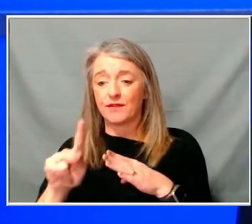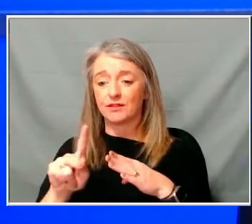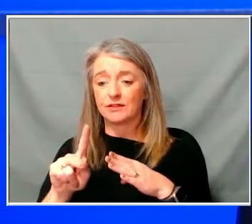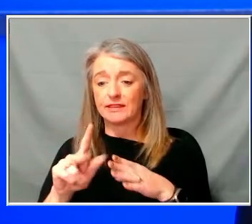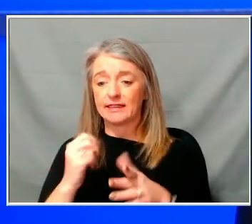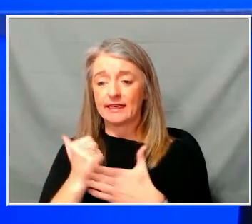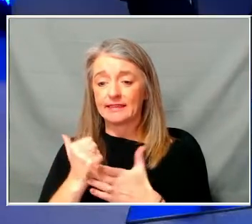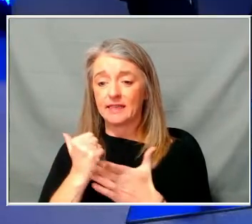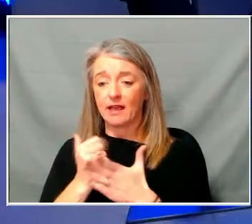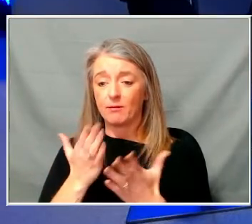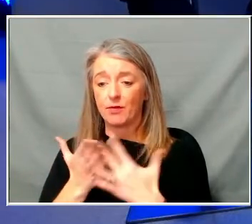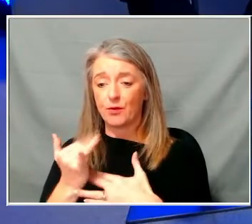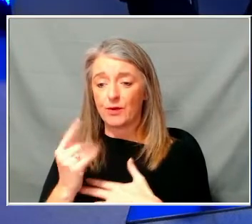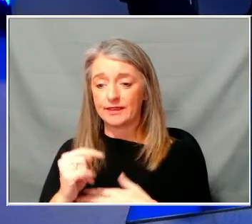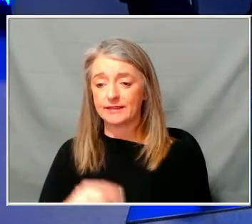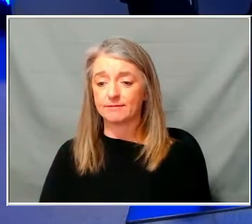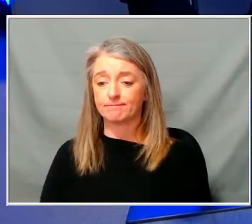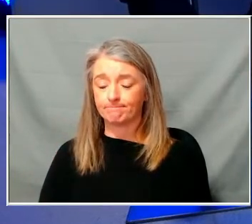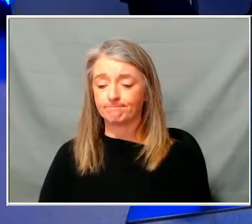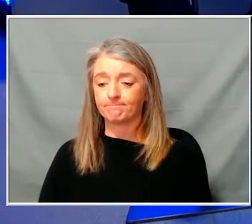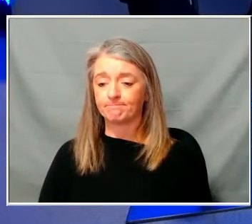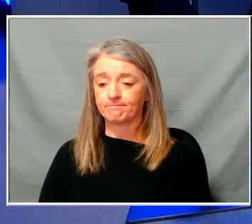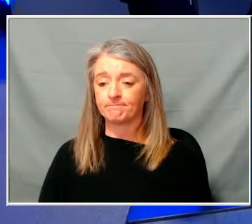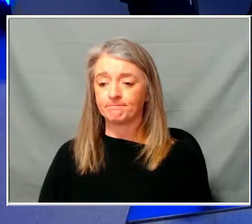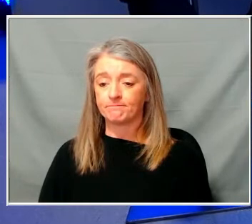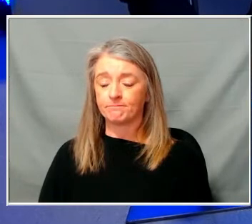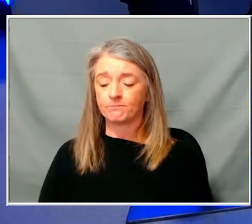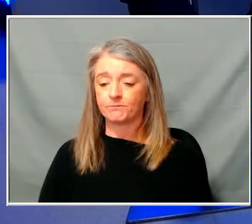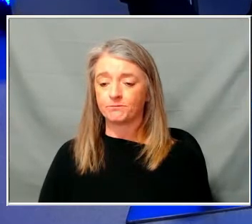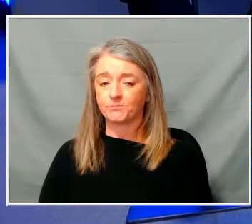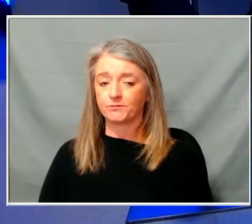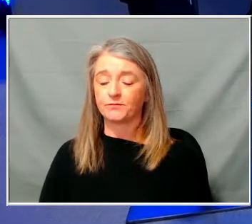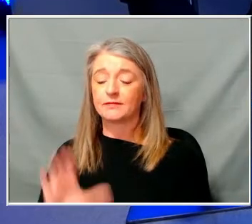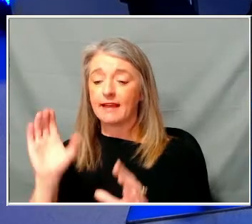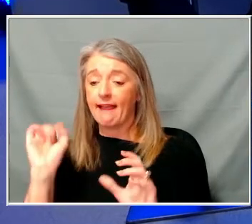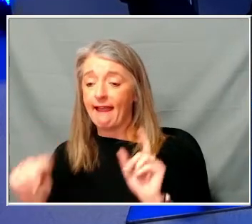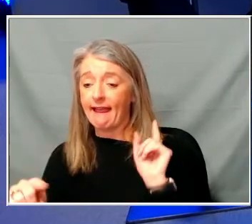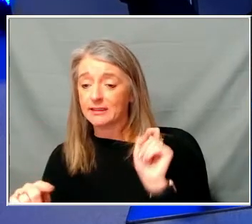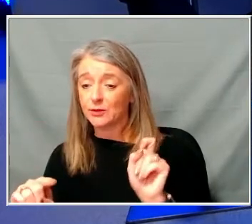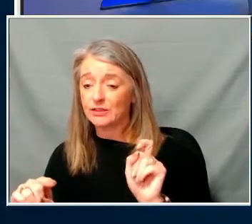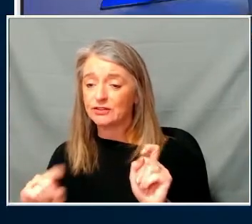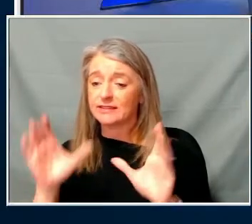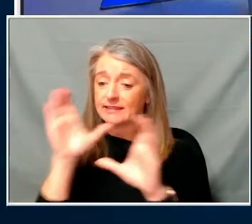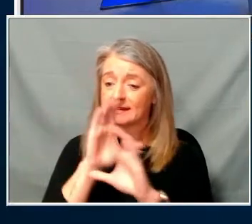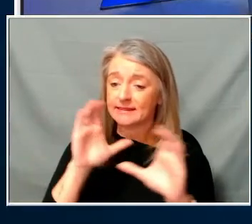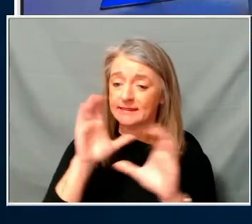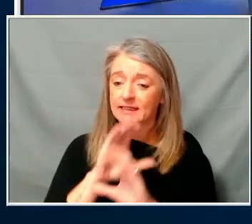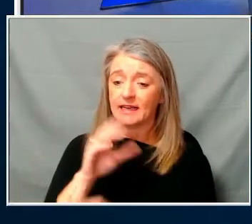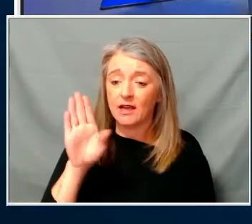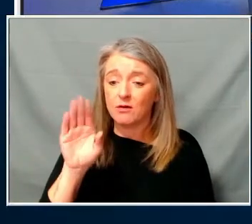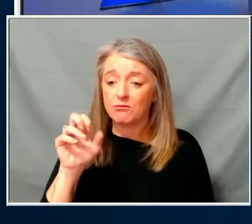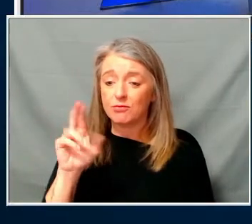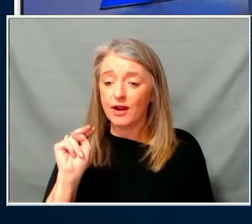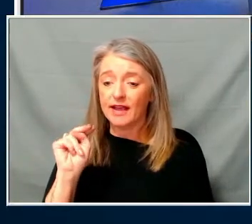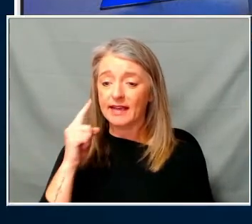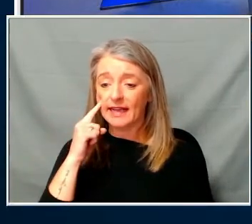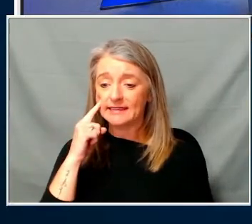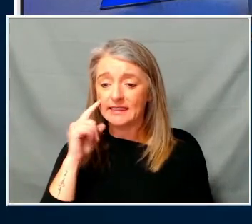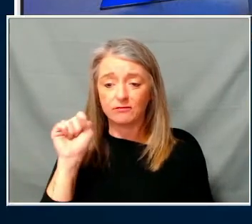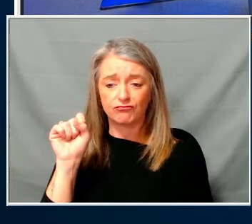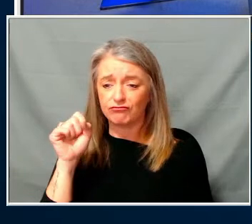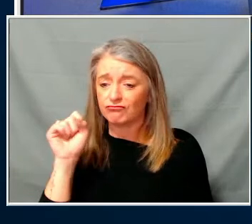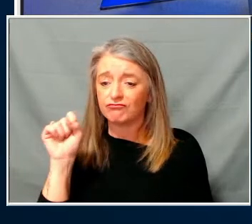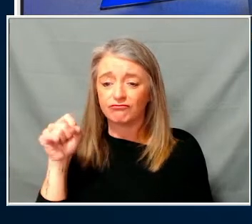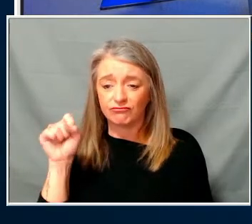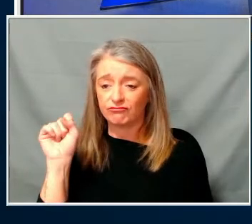this. That's all. Get a little nudge. I like that. Ask questions, seek help. Brian, I saw you kind of shaking your head, like agreeing with Dr. Nawalnik